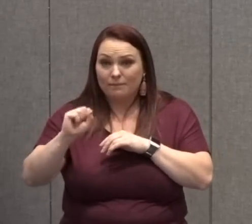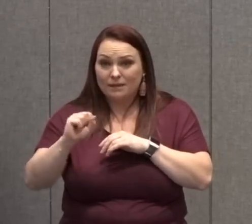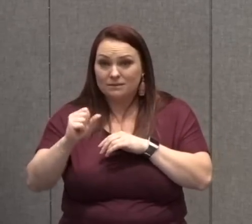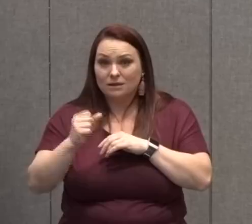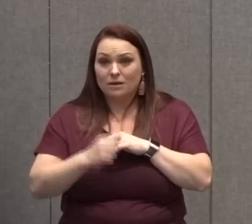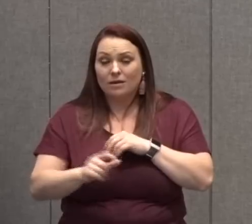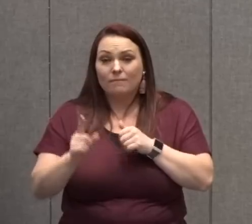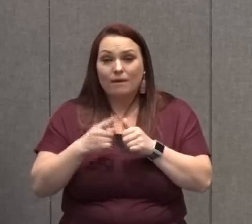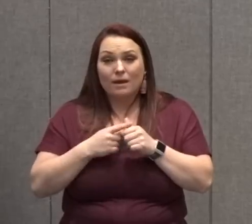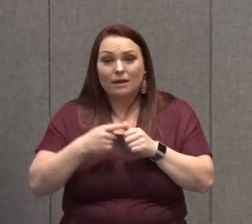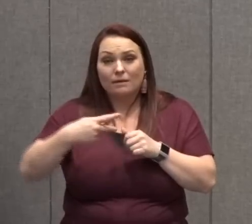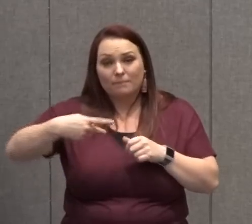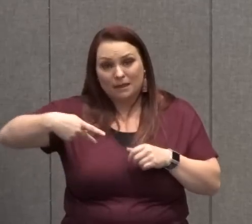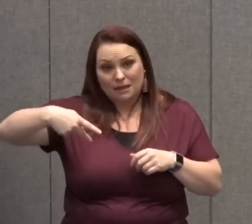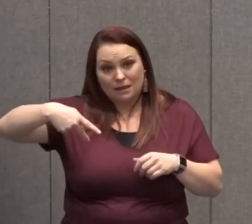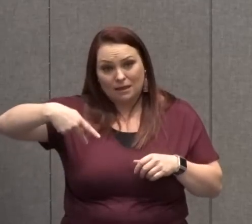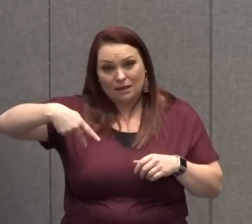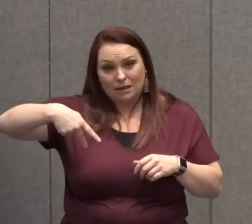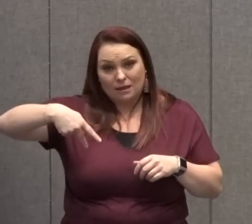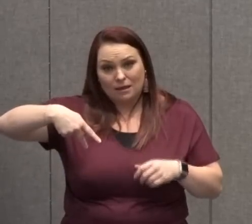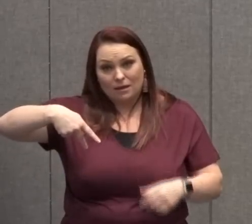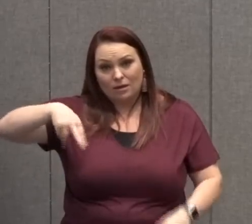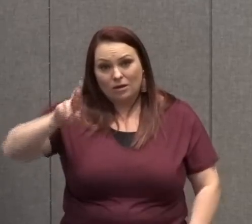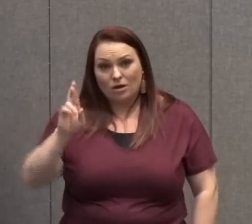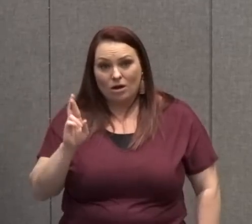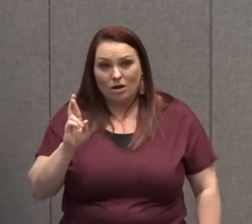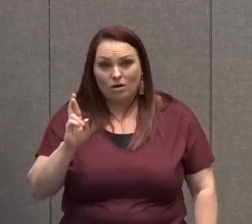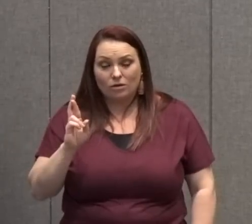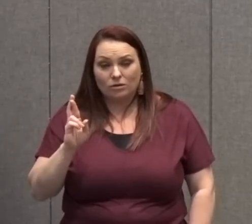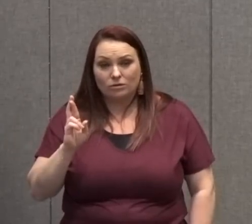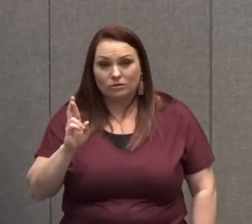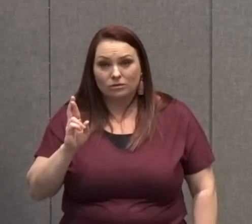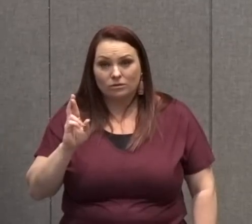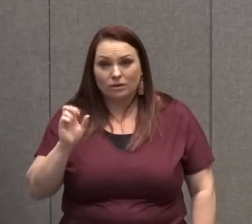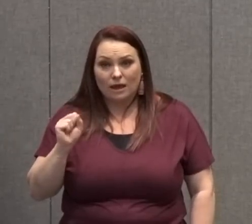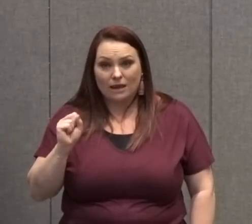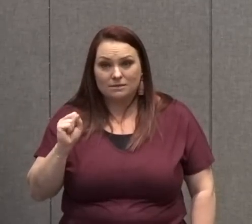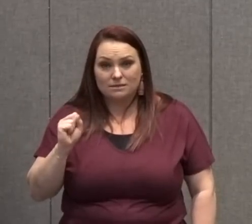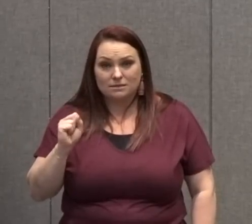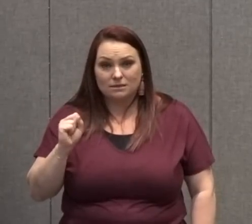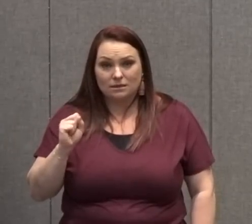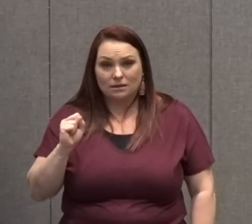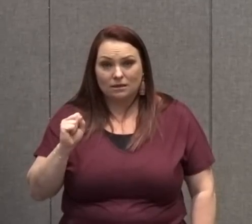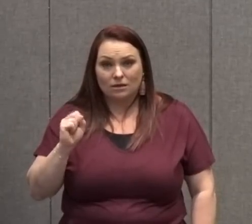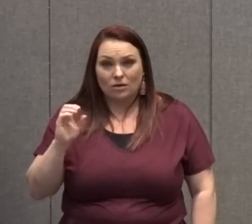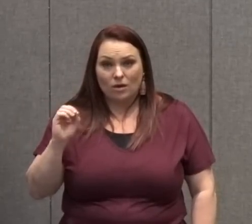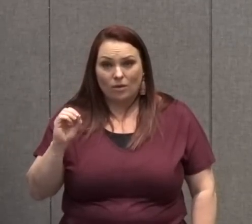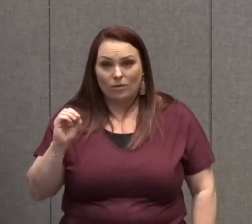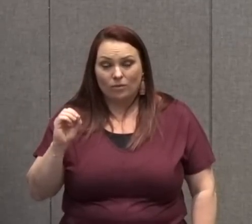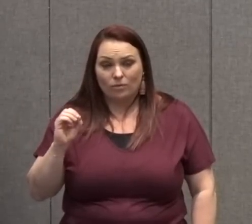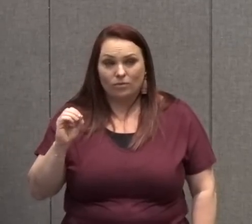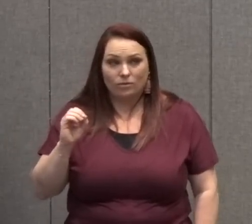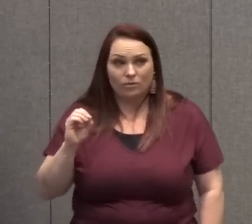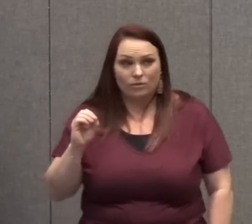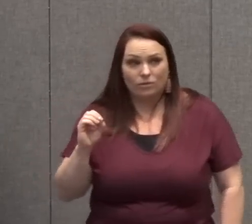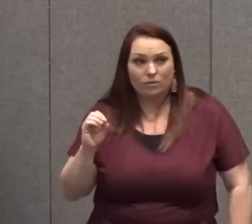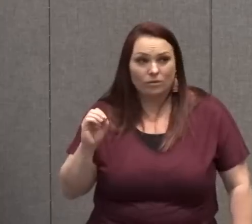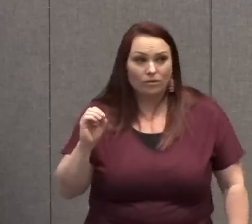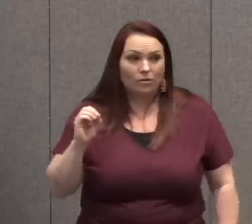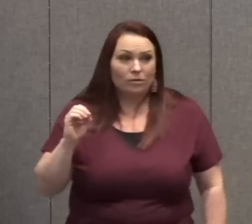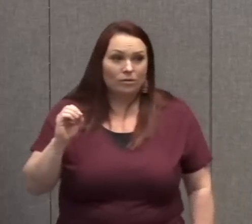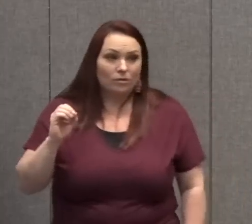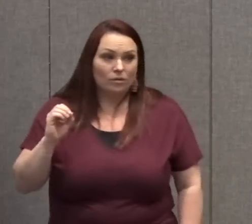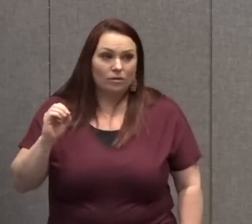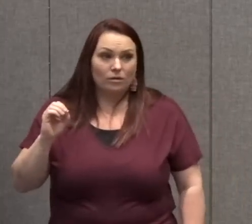my first row has P R S O my second